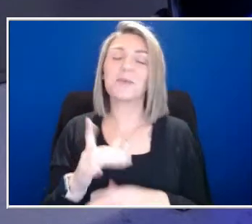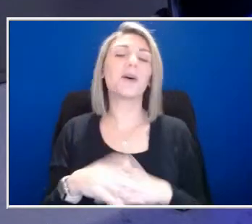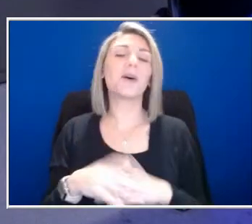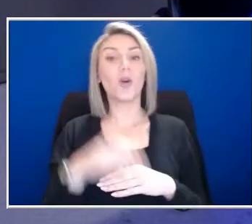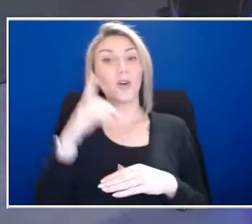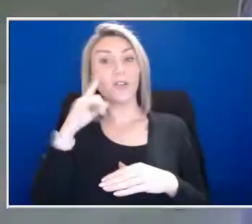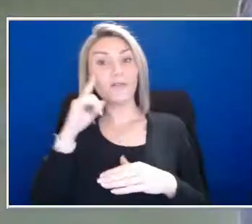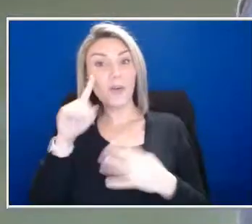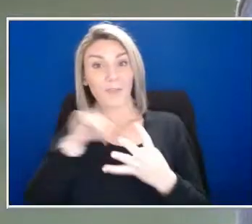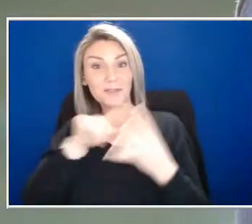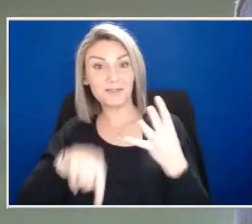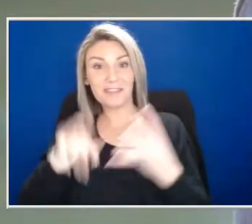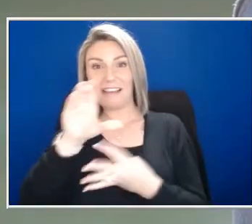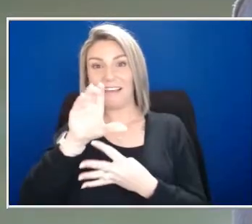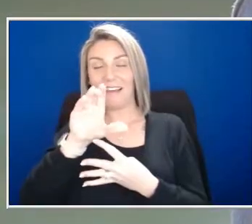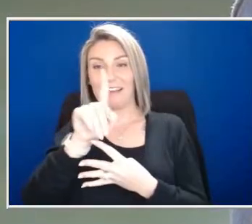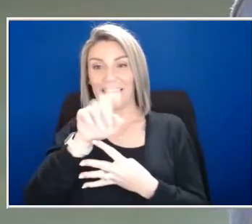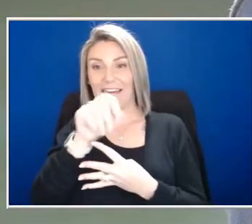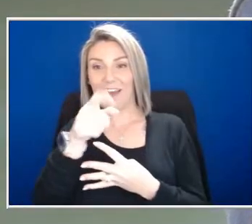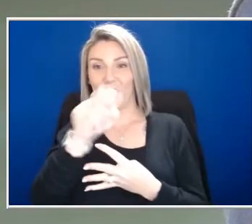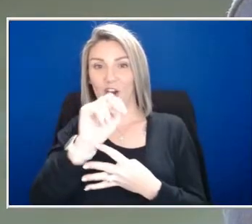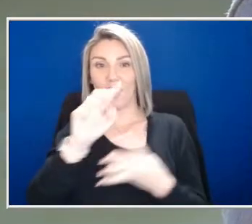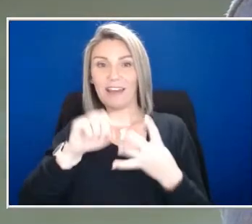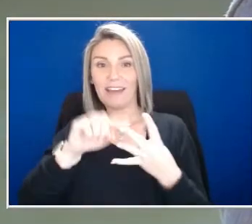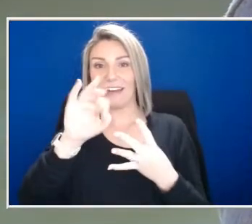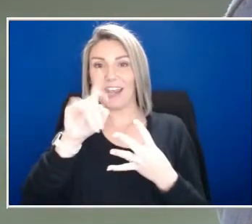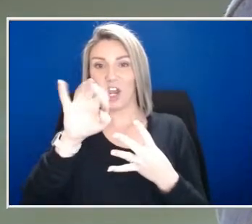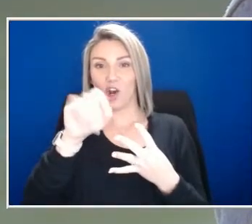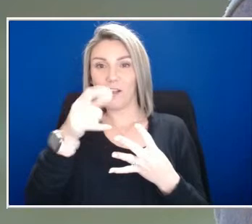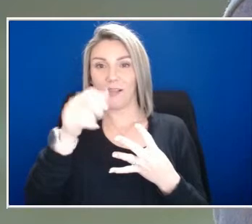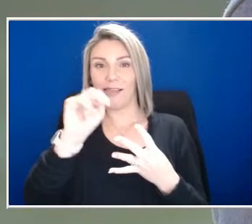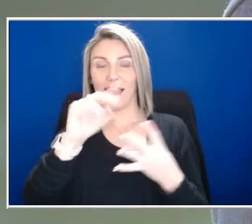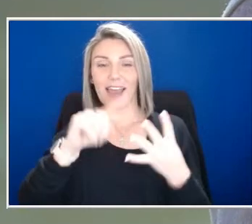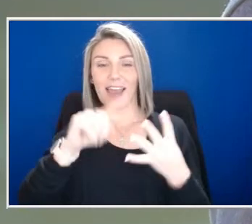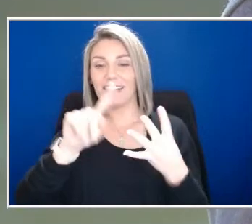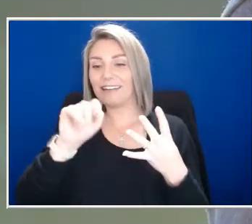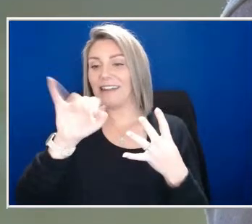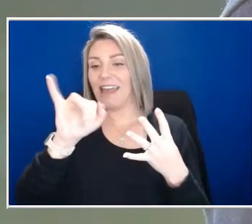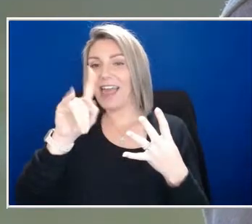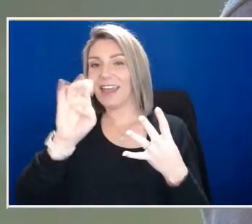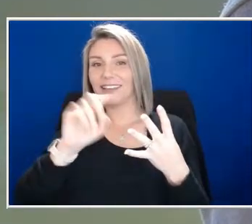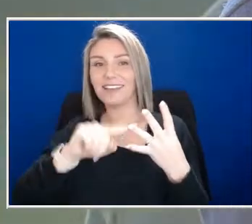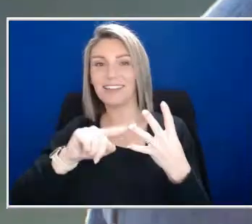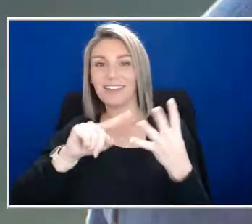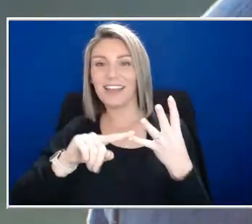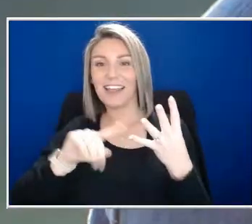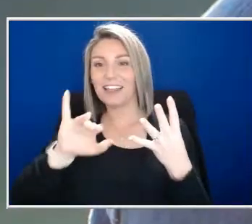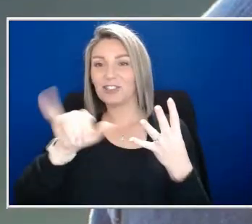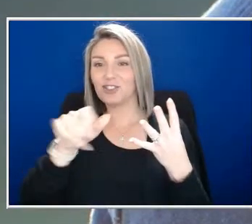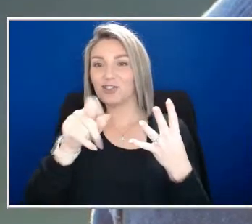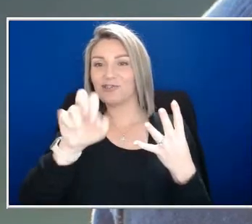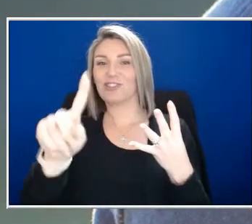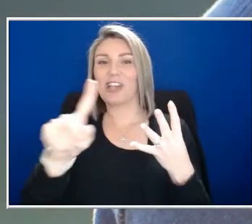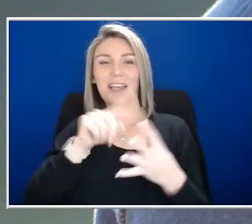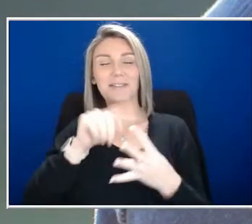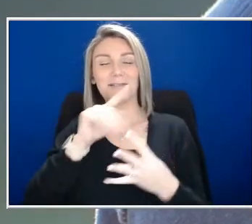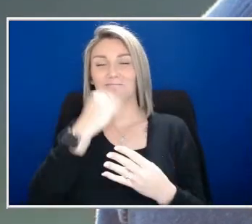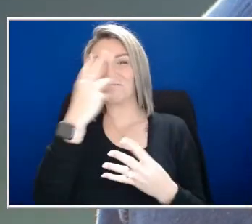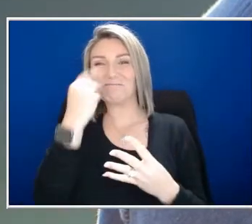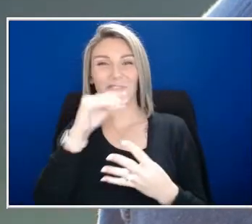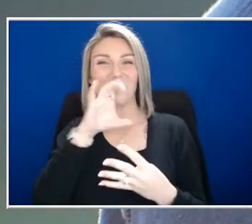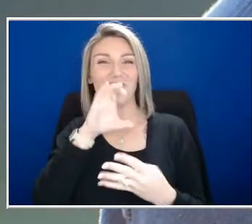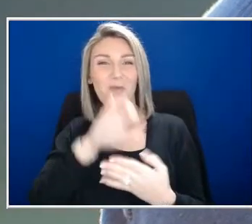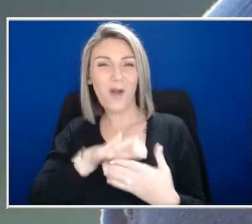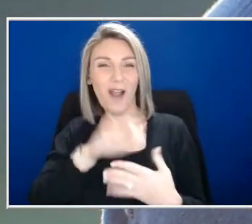reasons are Karen, Caroline, Natalie, and Jack. This is your beautiful wife, Karen. Talk about family for a bit for us. Well, I